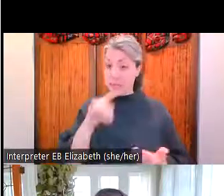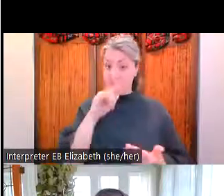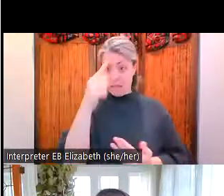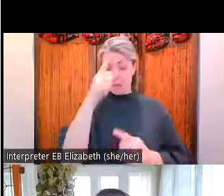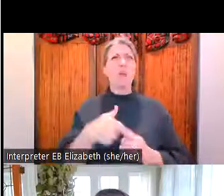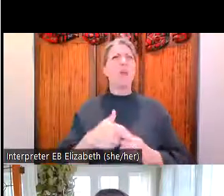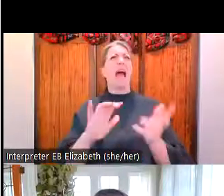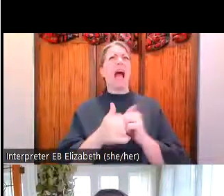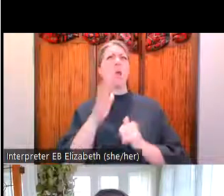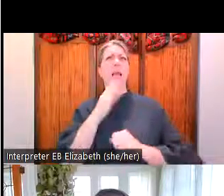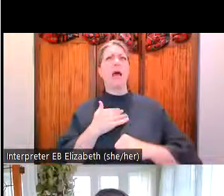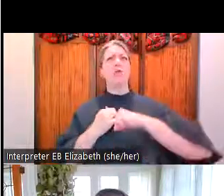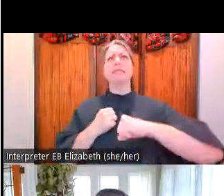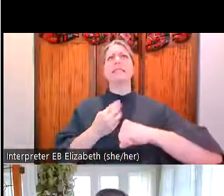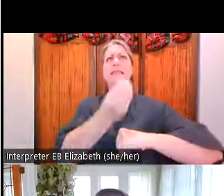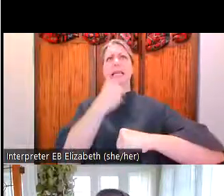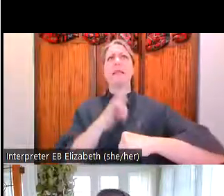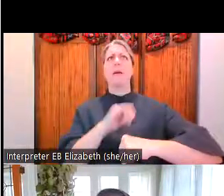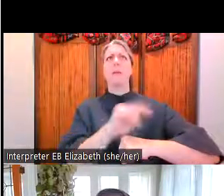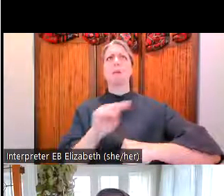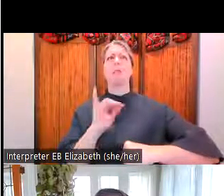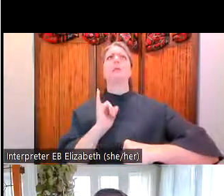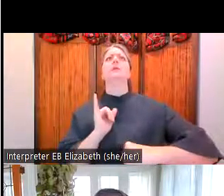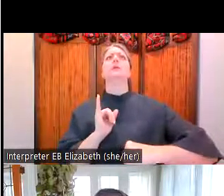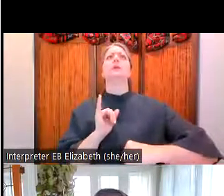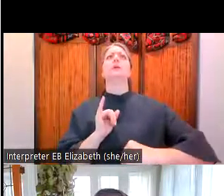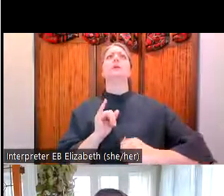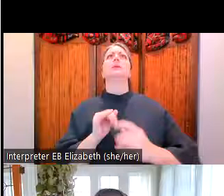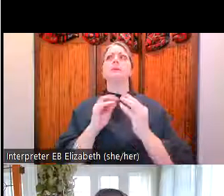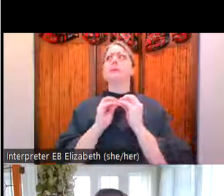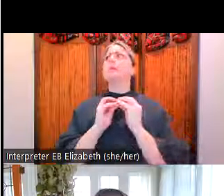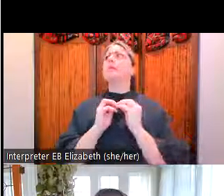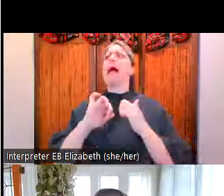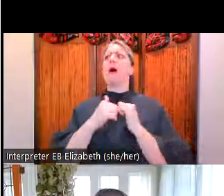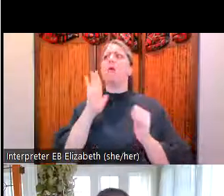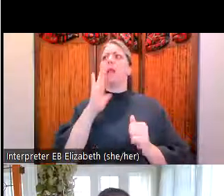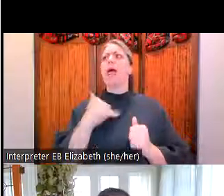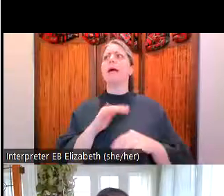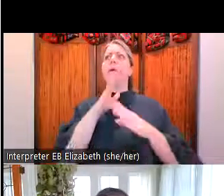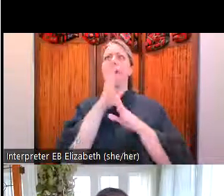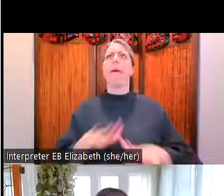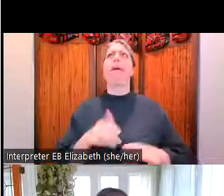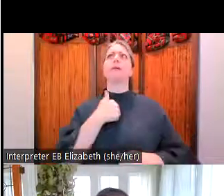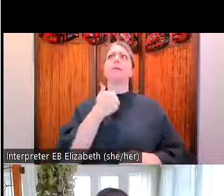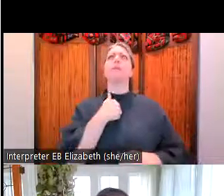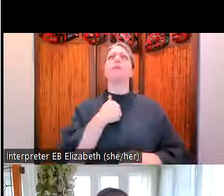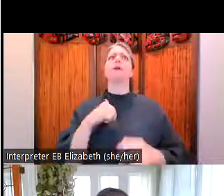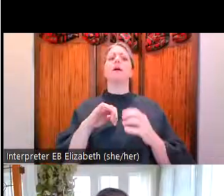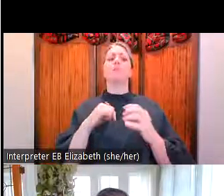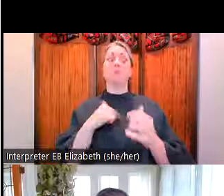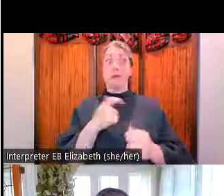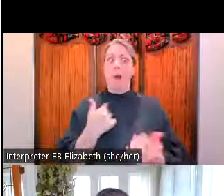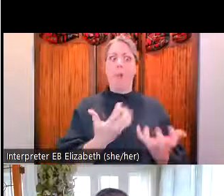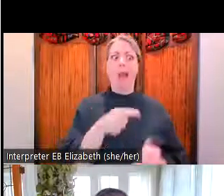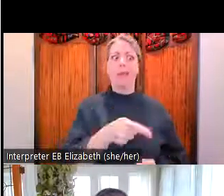to resist. In other words, maybe coming up with a strategy for how they're going to cope and stay calm because they want this thing that's immediately